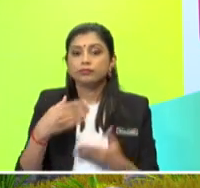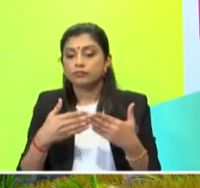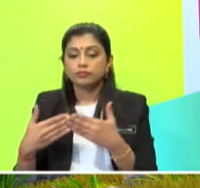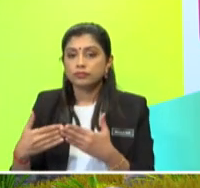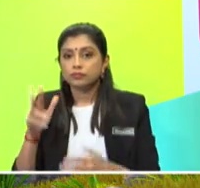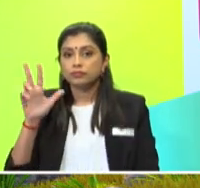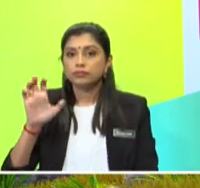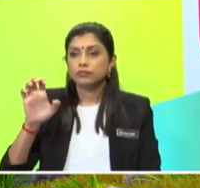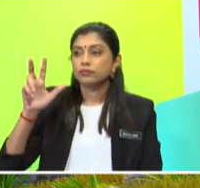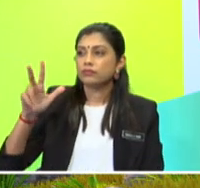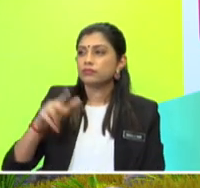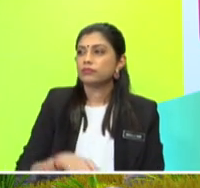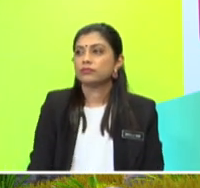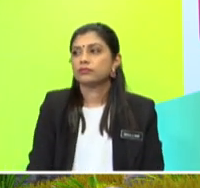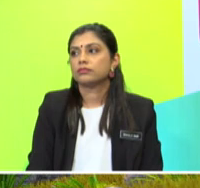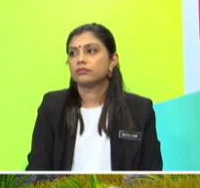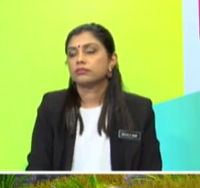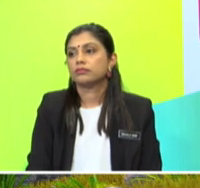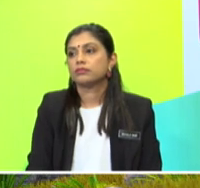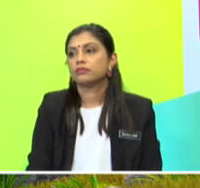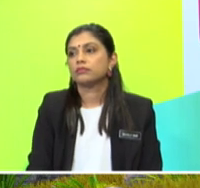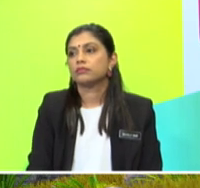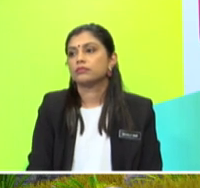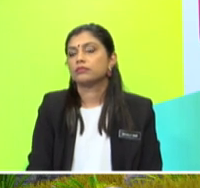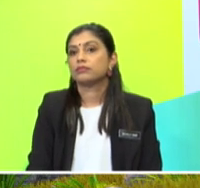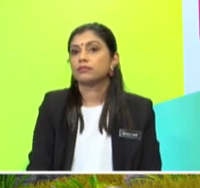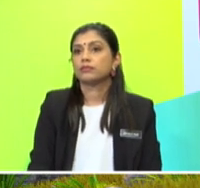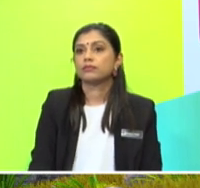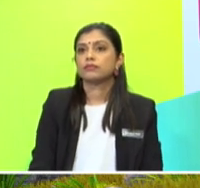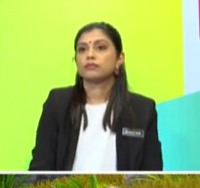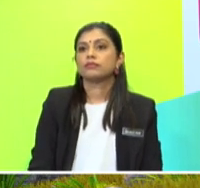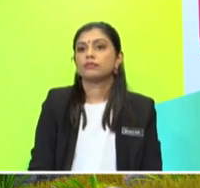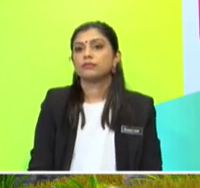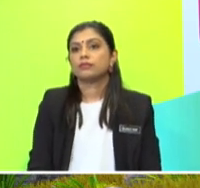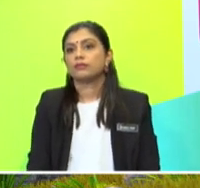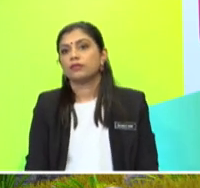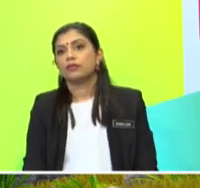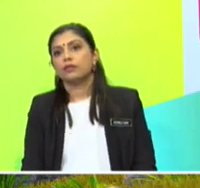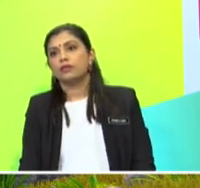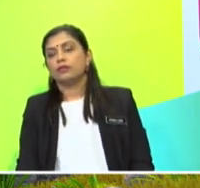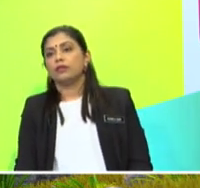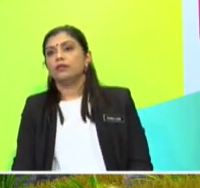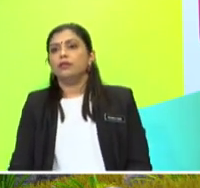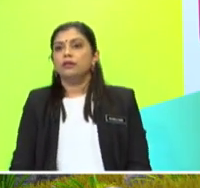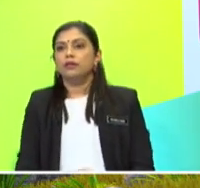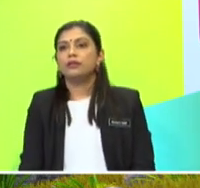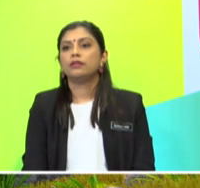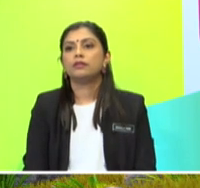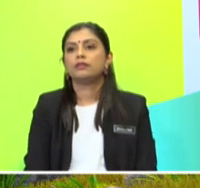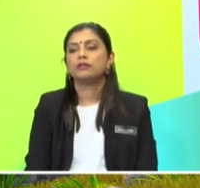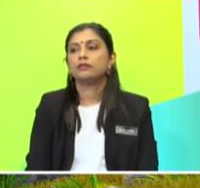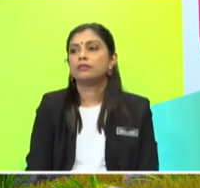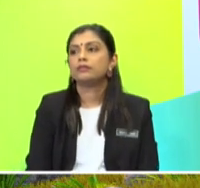on. E3. E3. Anyone wants to